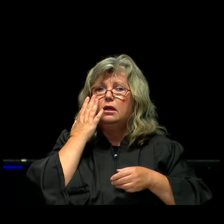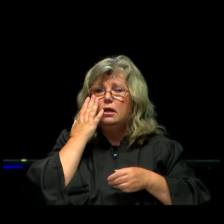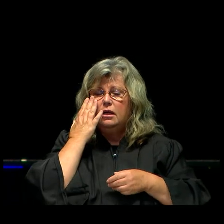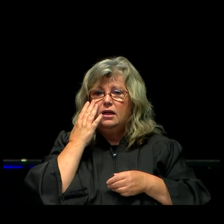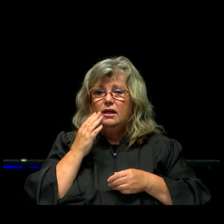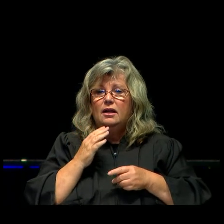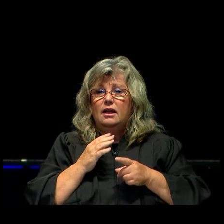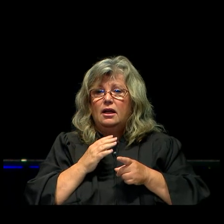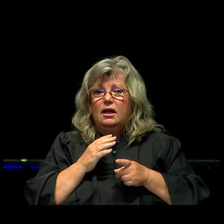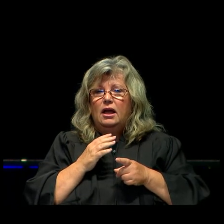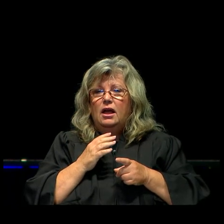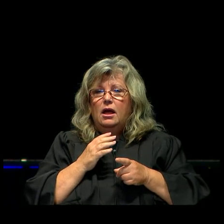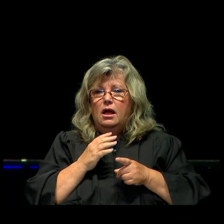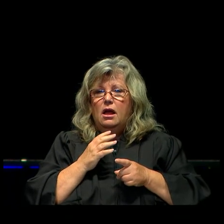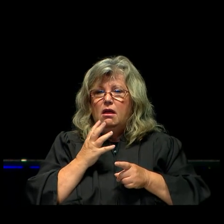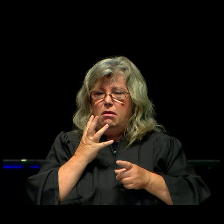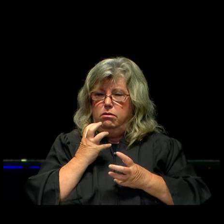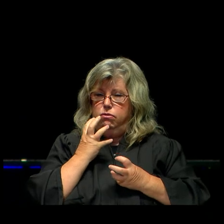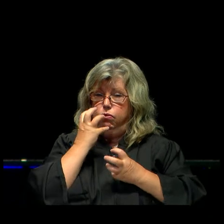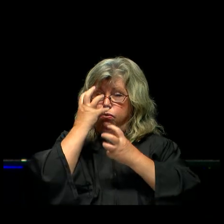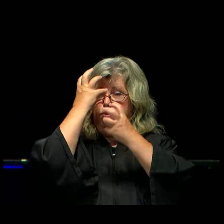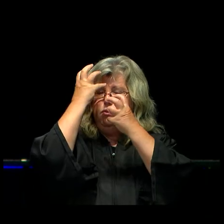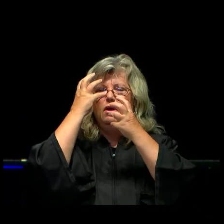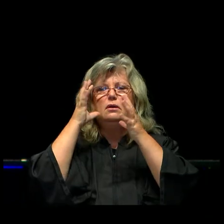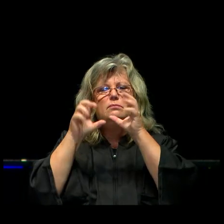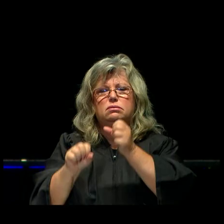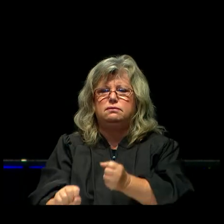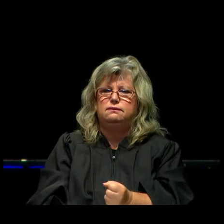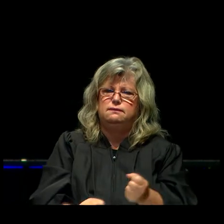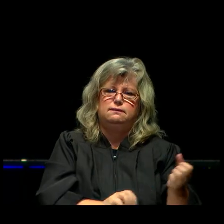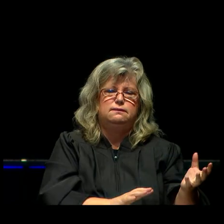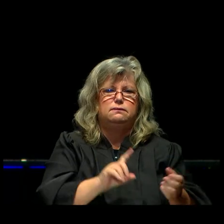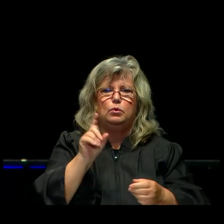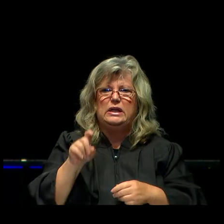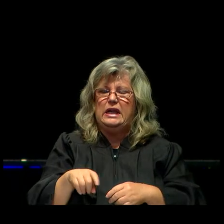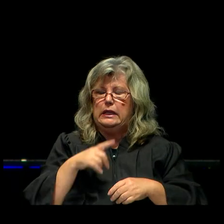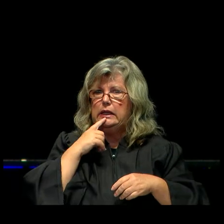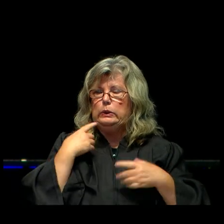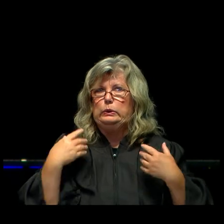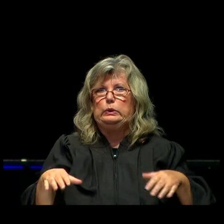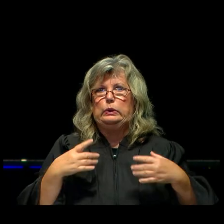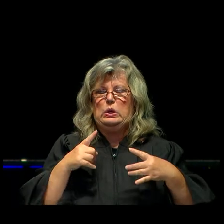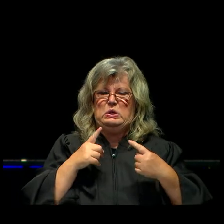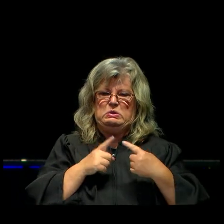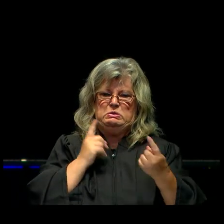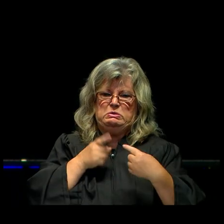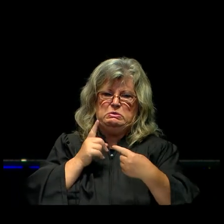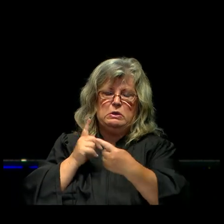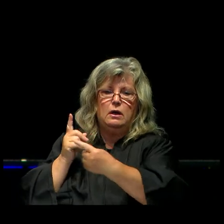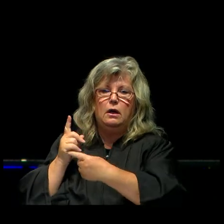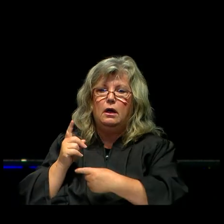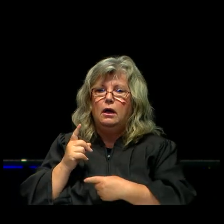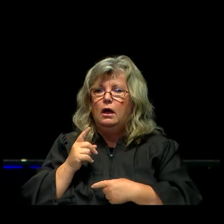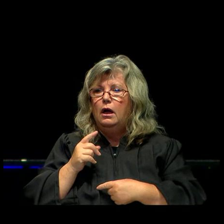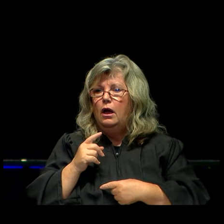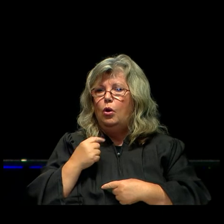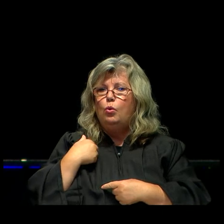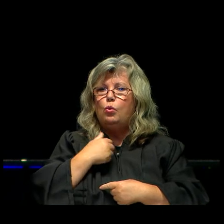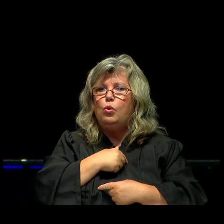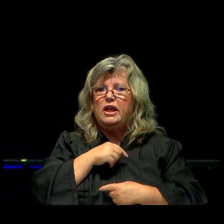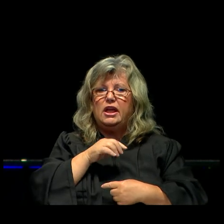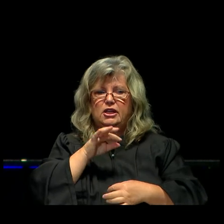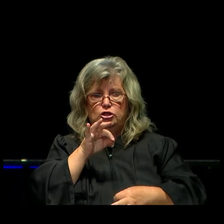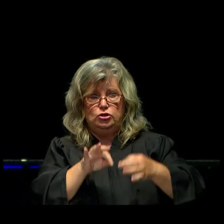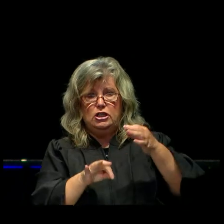scrap the acrimony. The acrimony has become really pervasive, where I judge, or you judge, we judge each